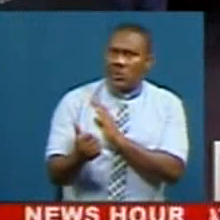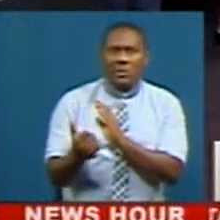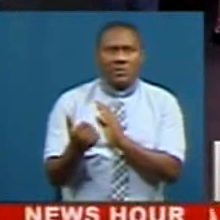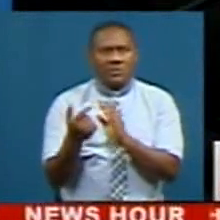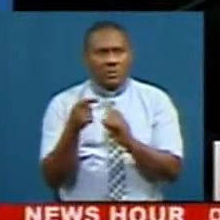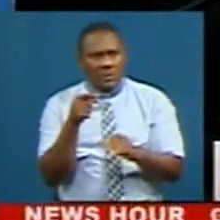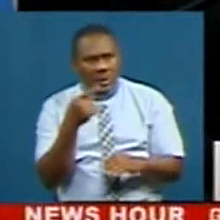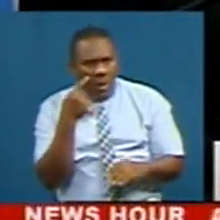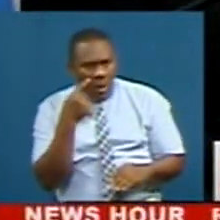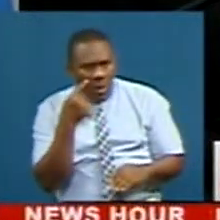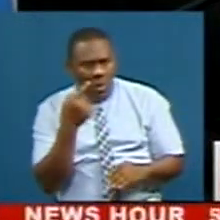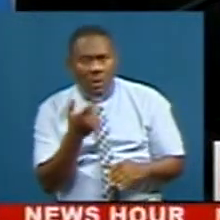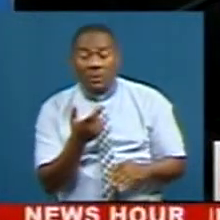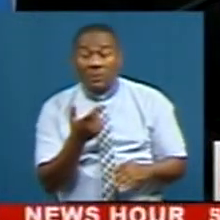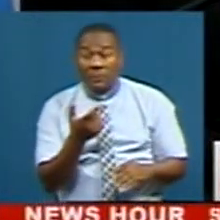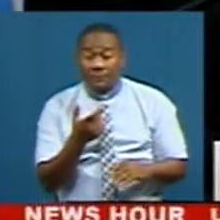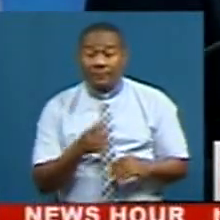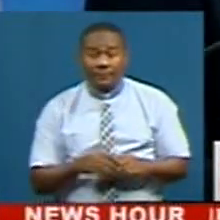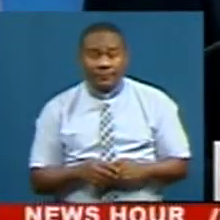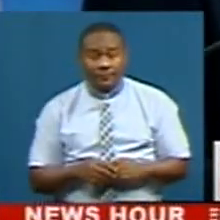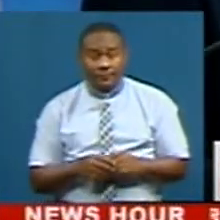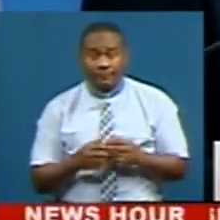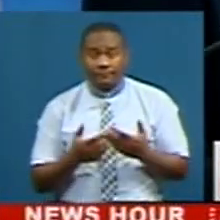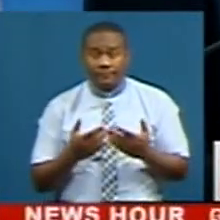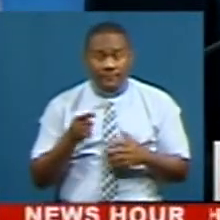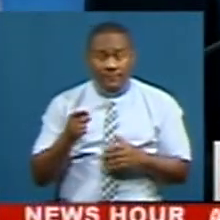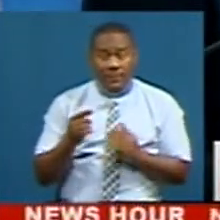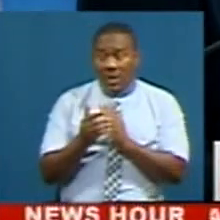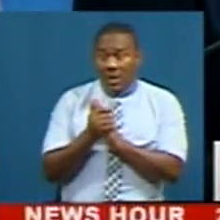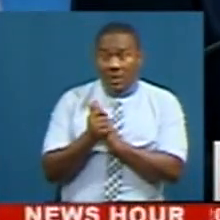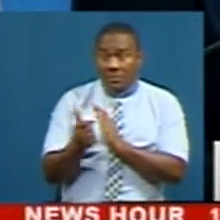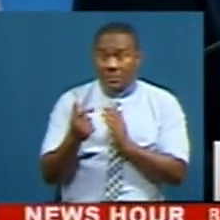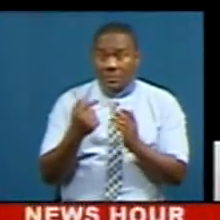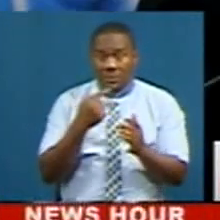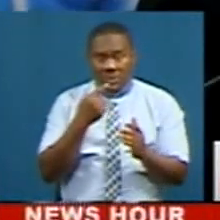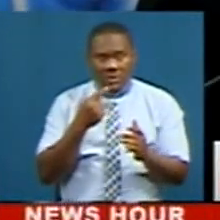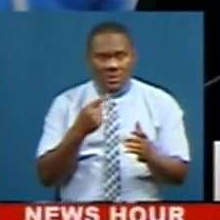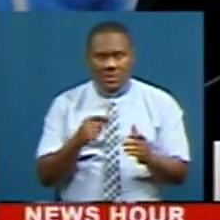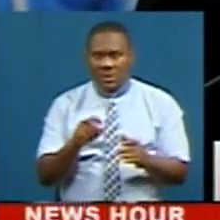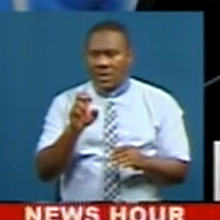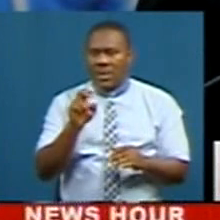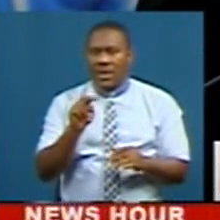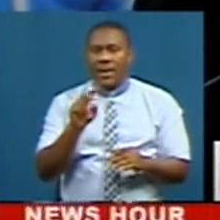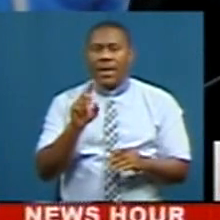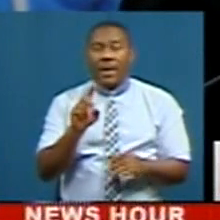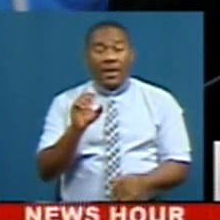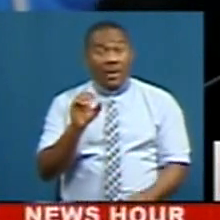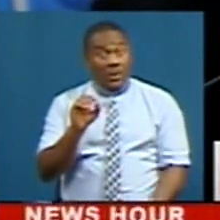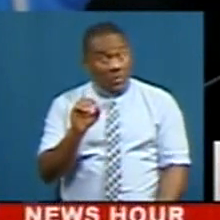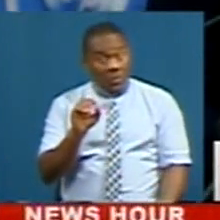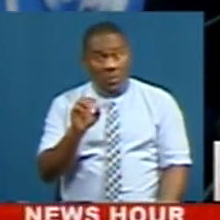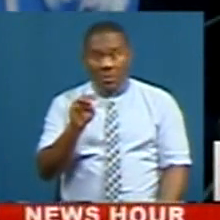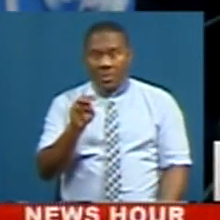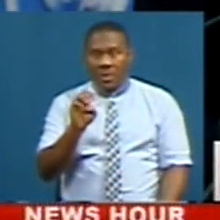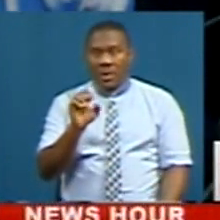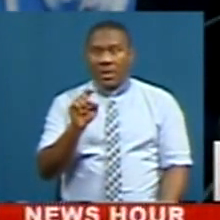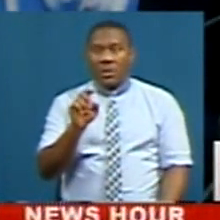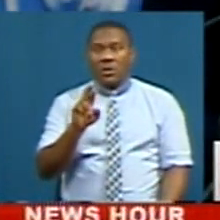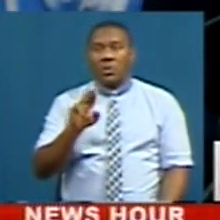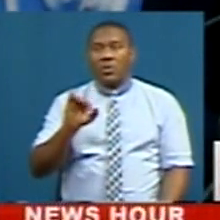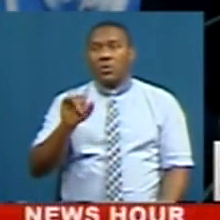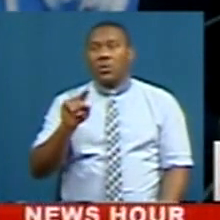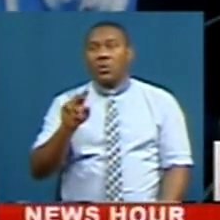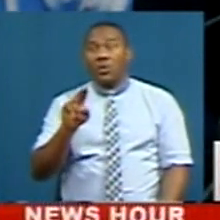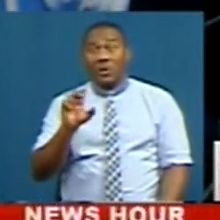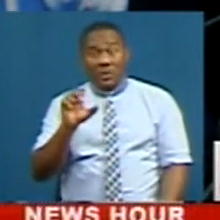the disorder. Reproductive health experts say endometriosis can be a challenging condition to manage due to